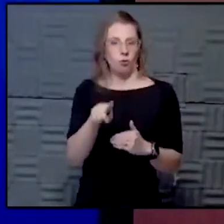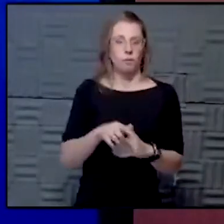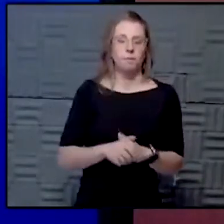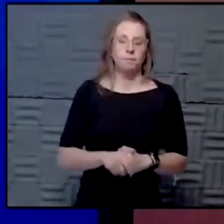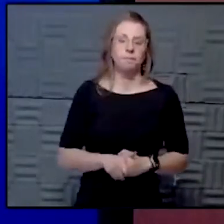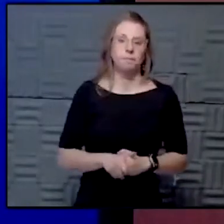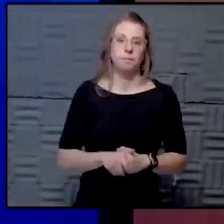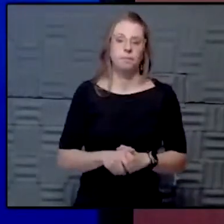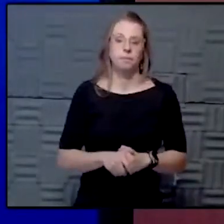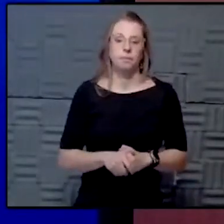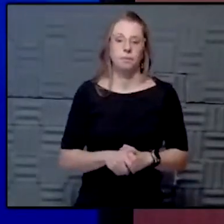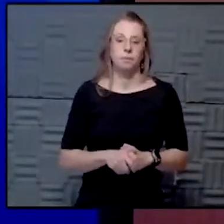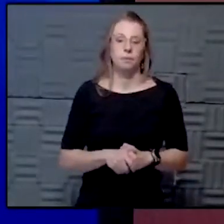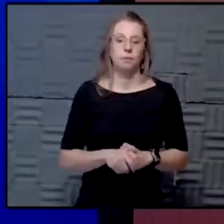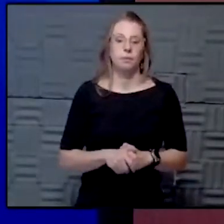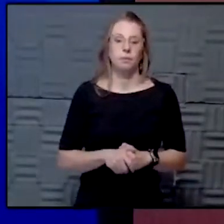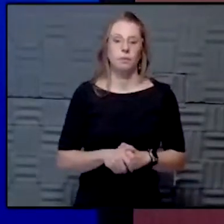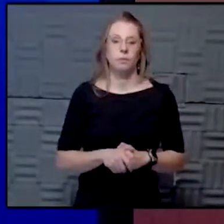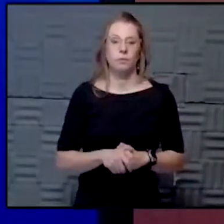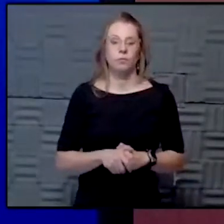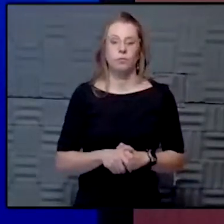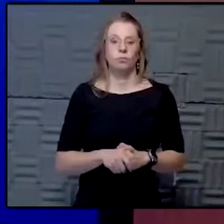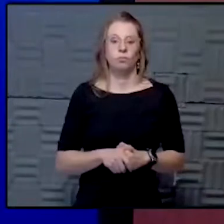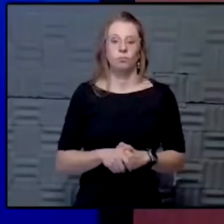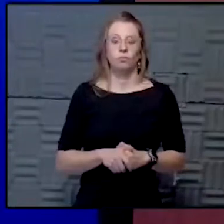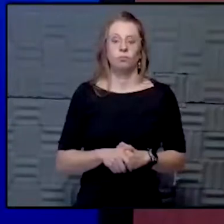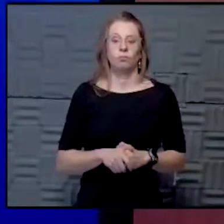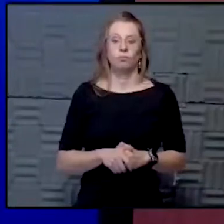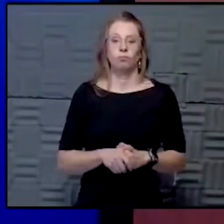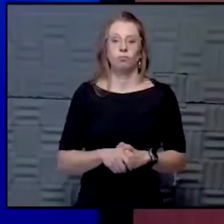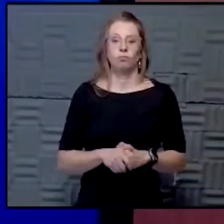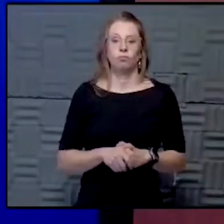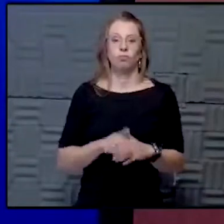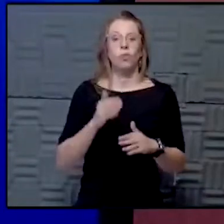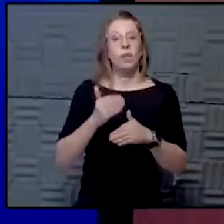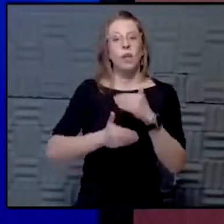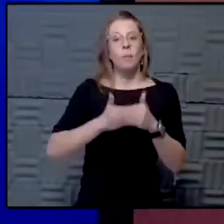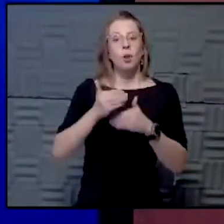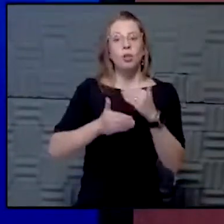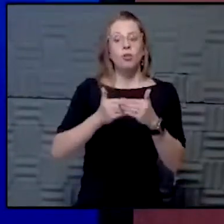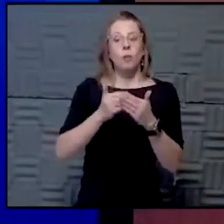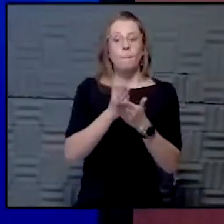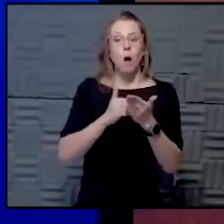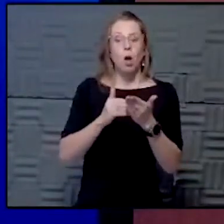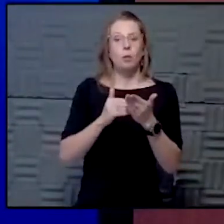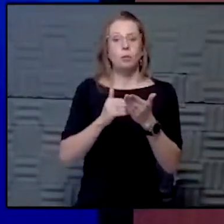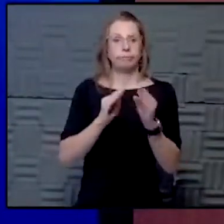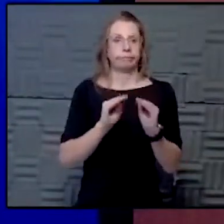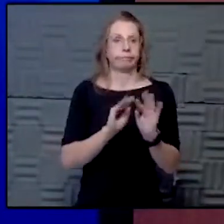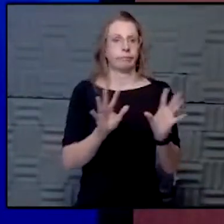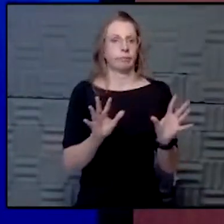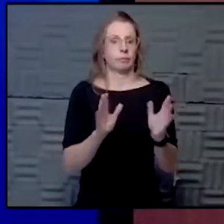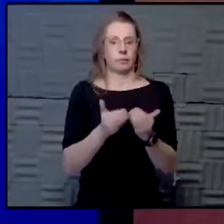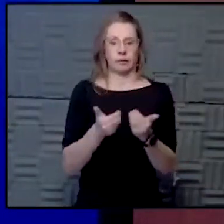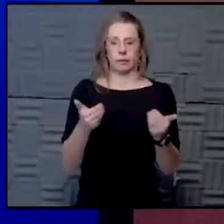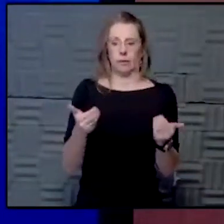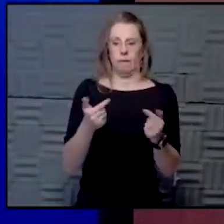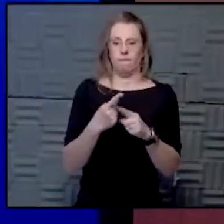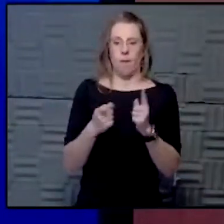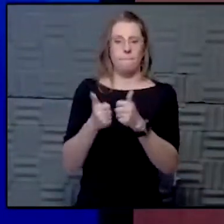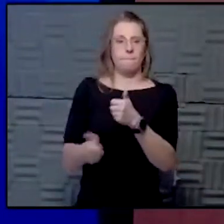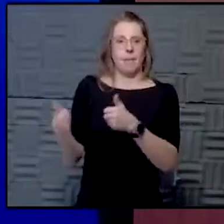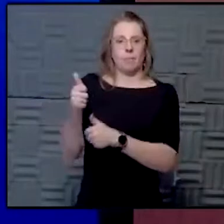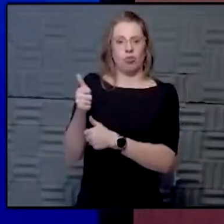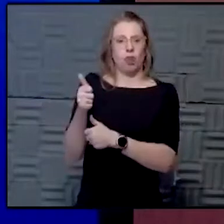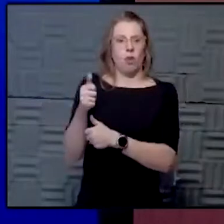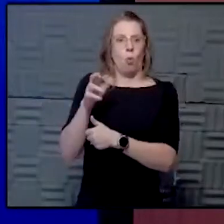And the sort of operational components, as you described them, are very clear. We're separate from an